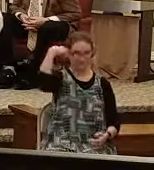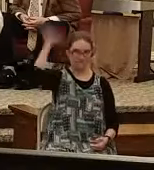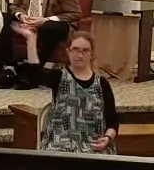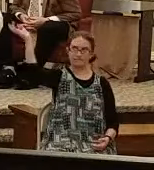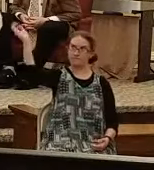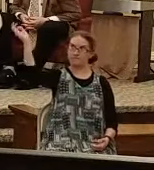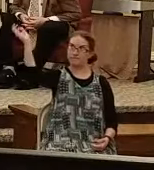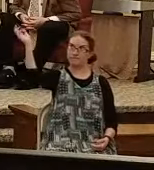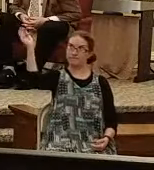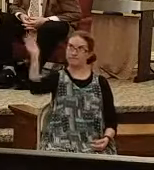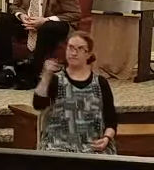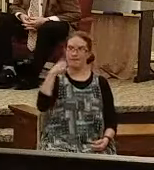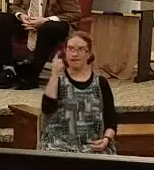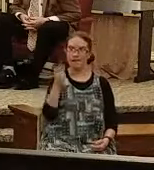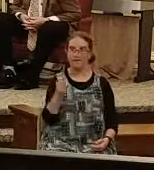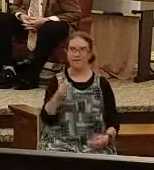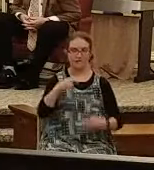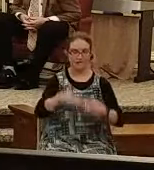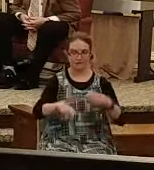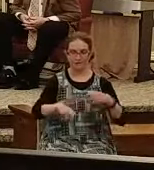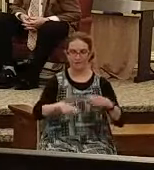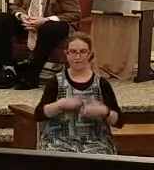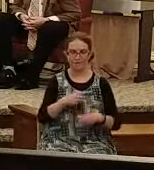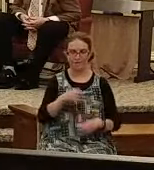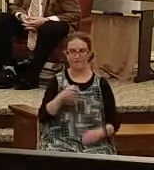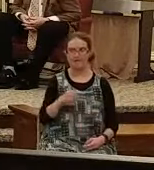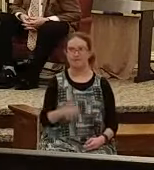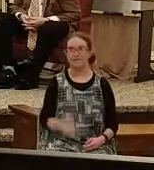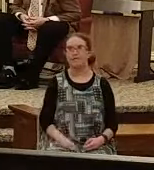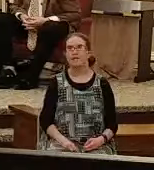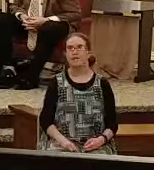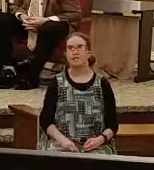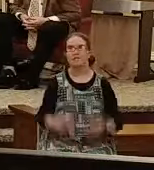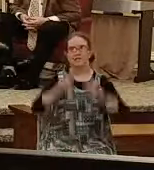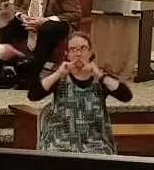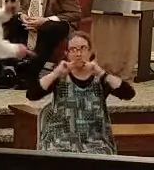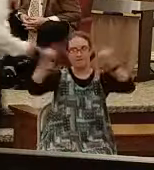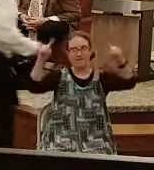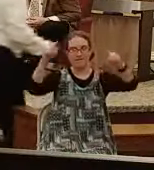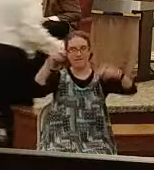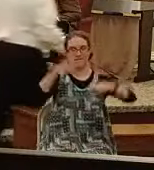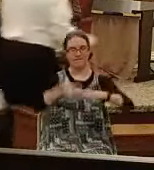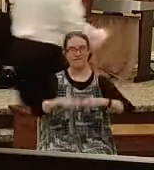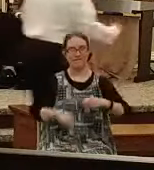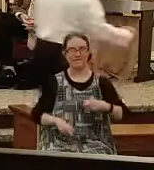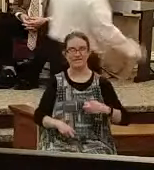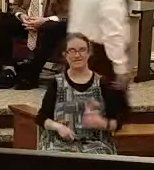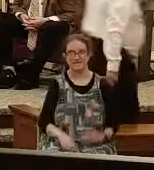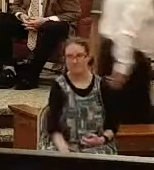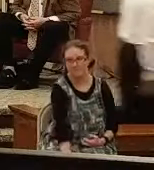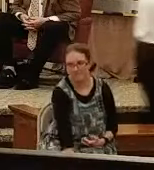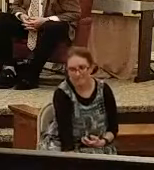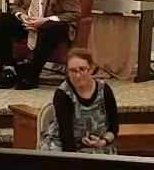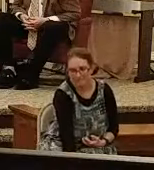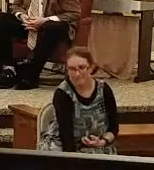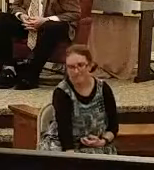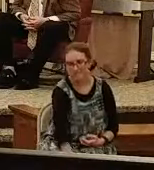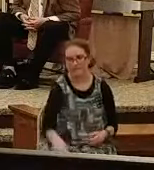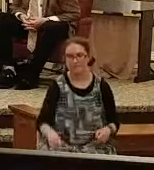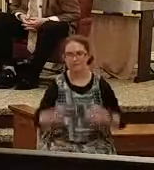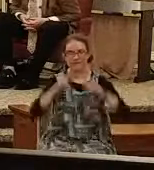armor. He said, this is war, dude. You just declared war. Woo! Actually,